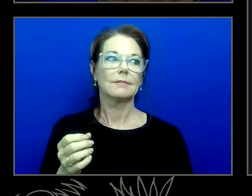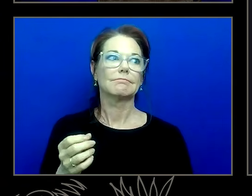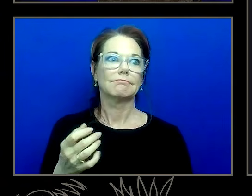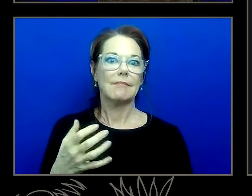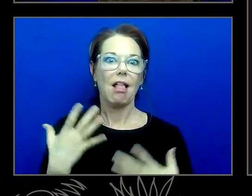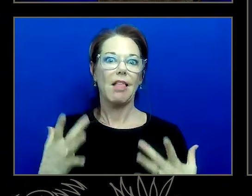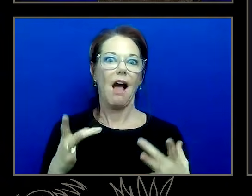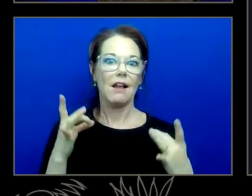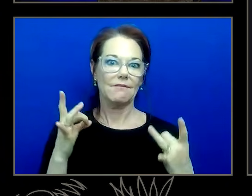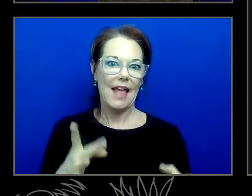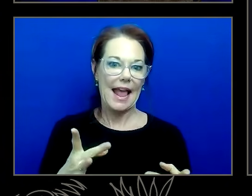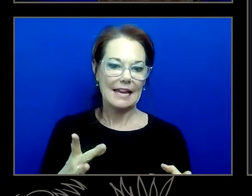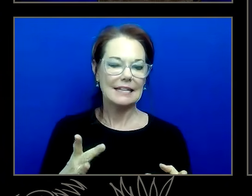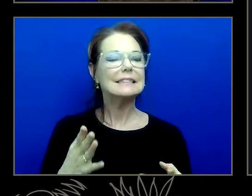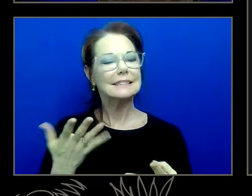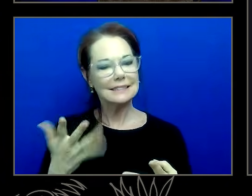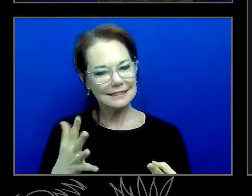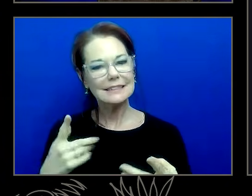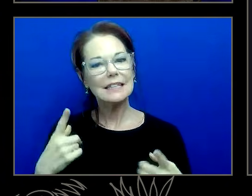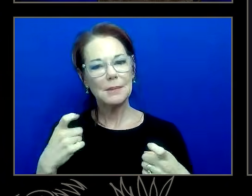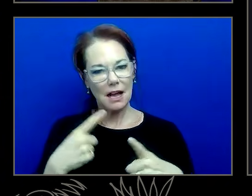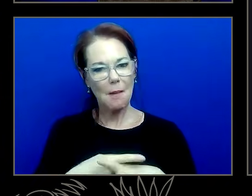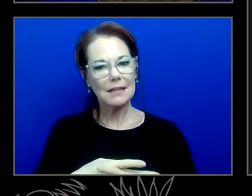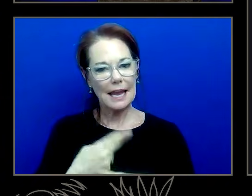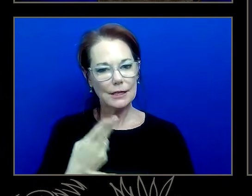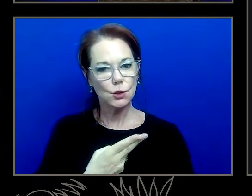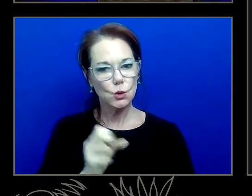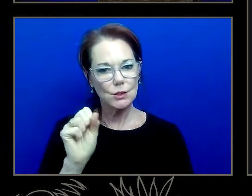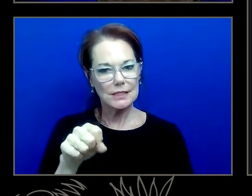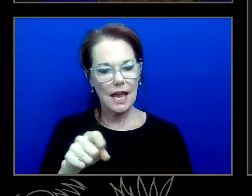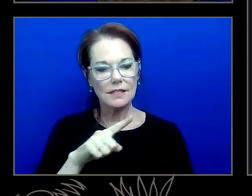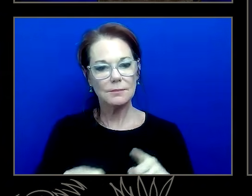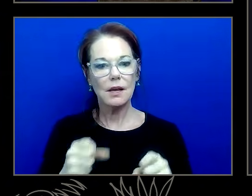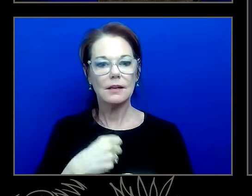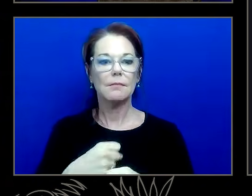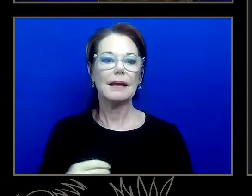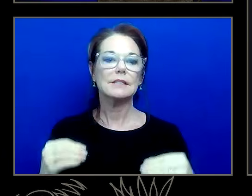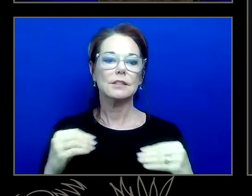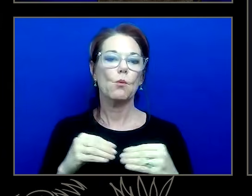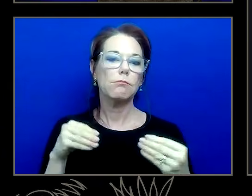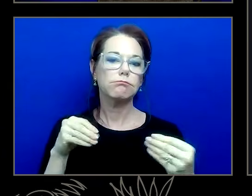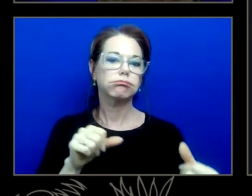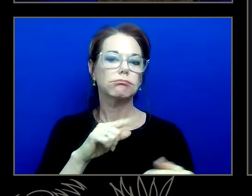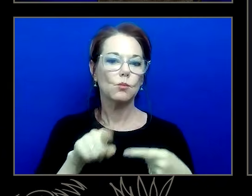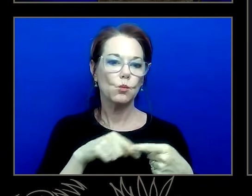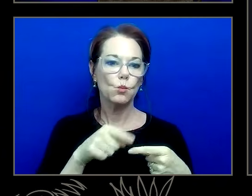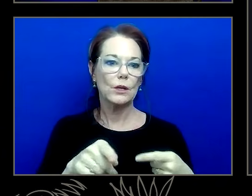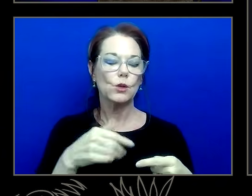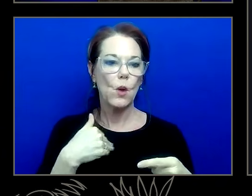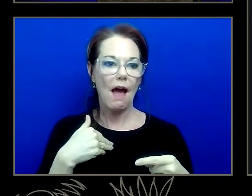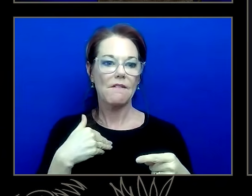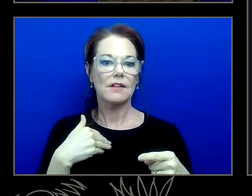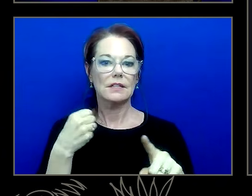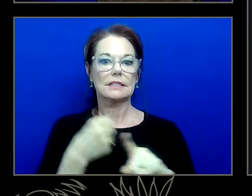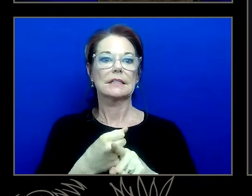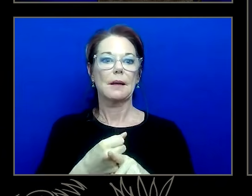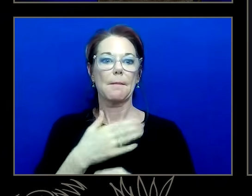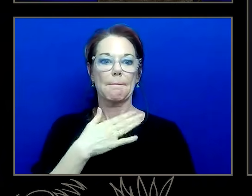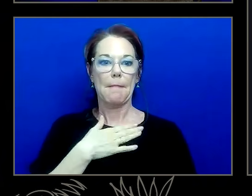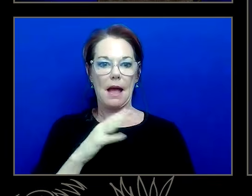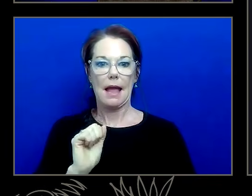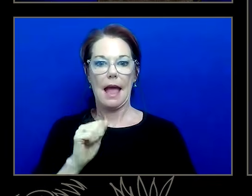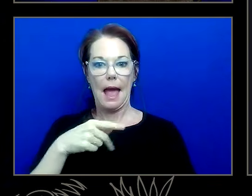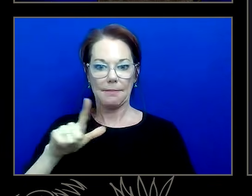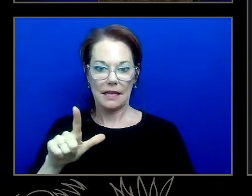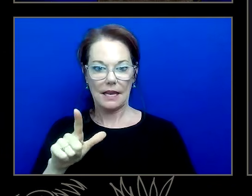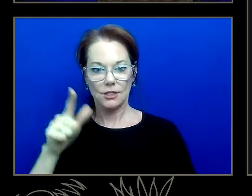it is somewhat complicated to use, it does make things a lot nicer when you reach that threshold of my application logic